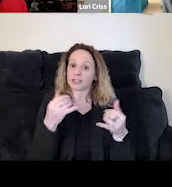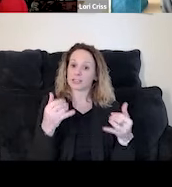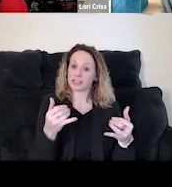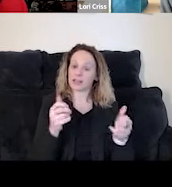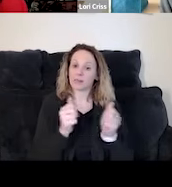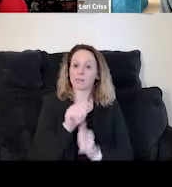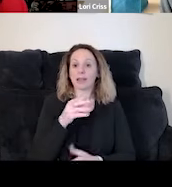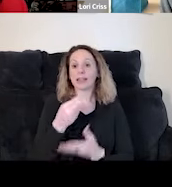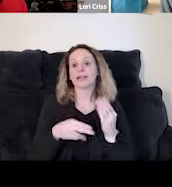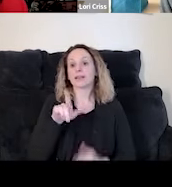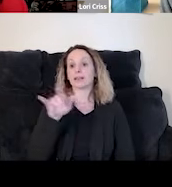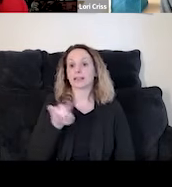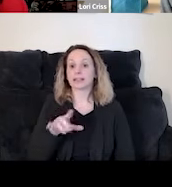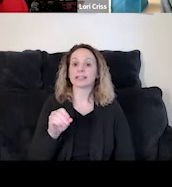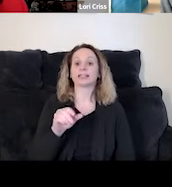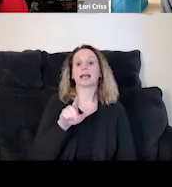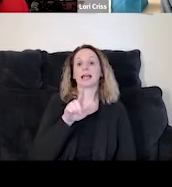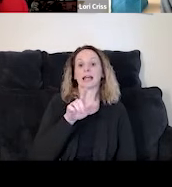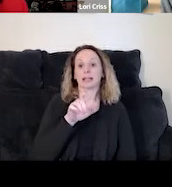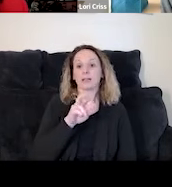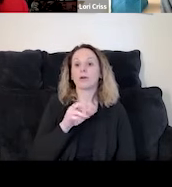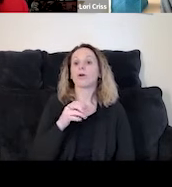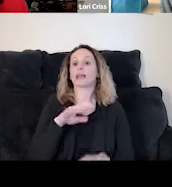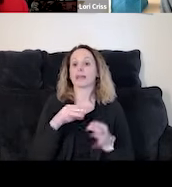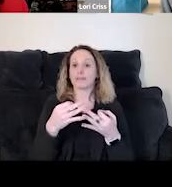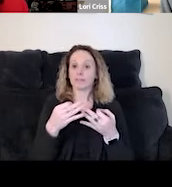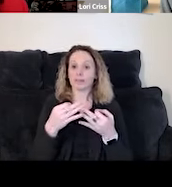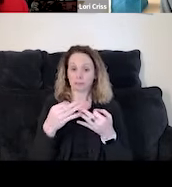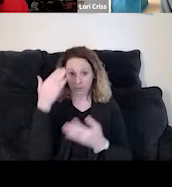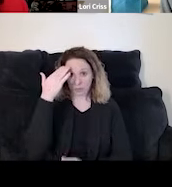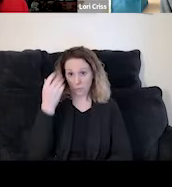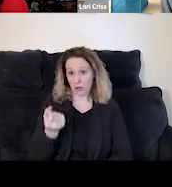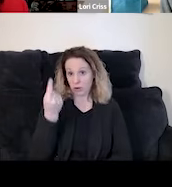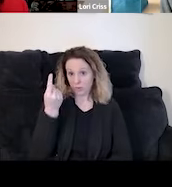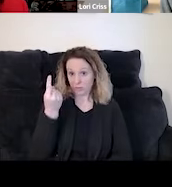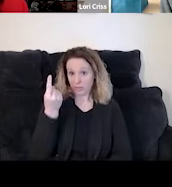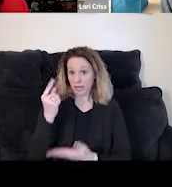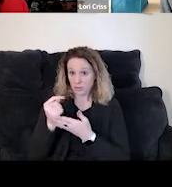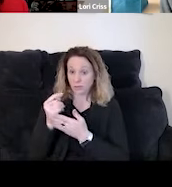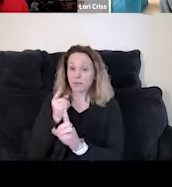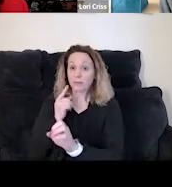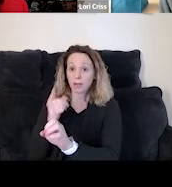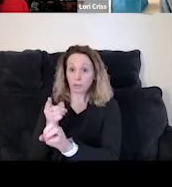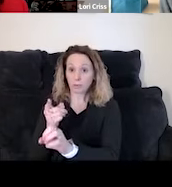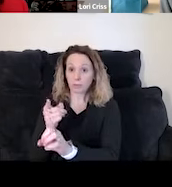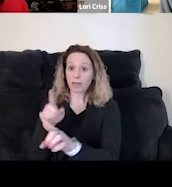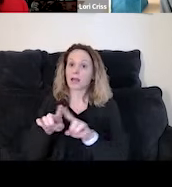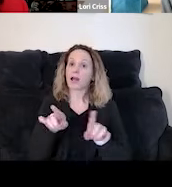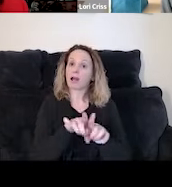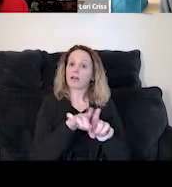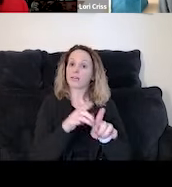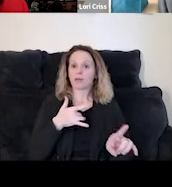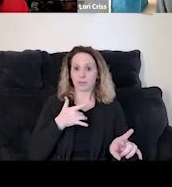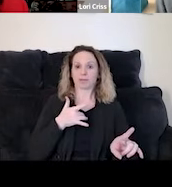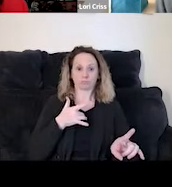with Liz and with us, of making sure that the families are defining the treatment goals, but also that they're feeling like